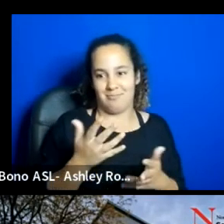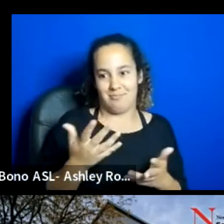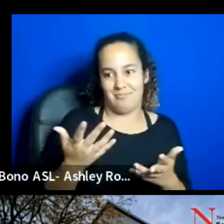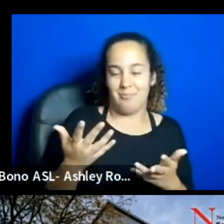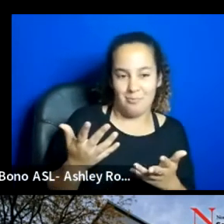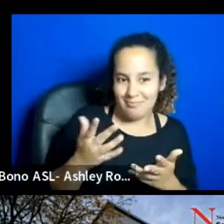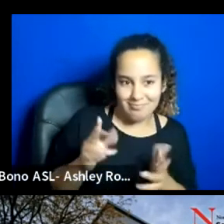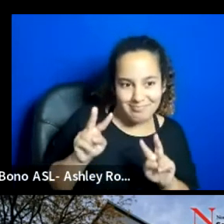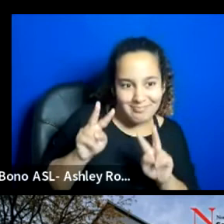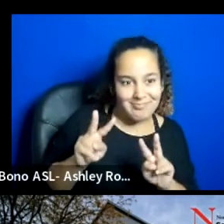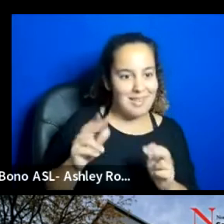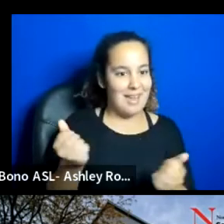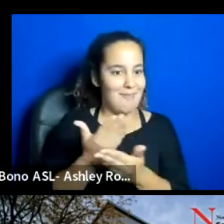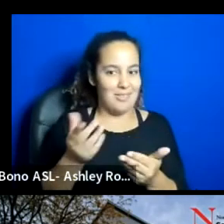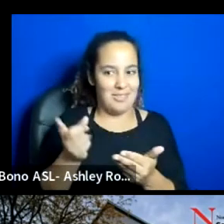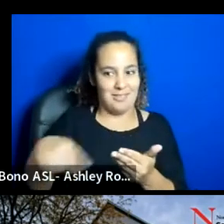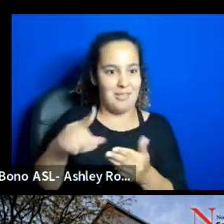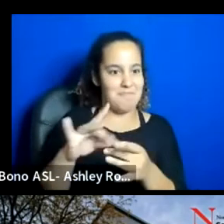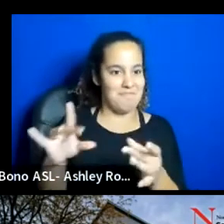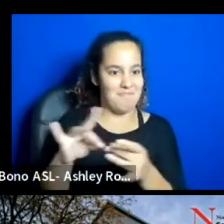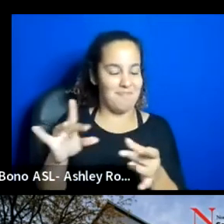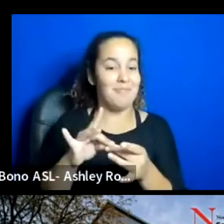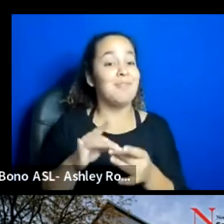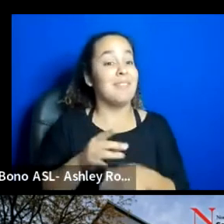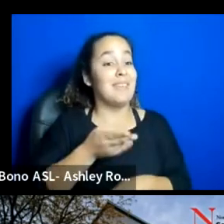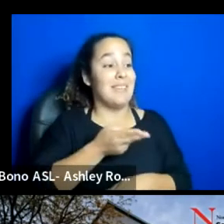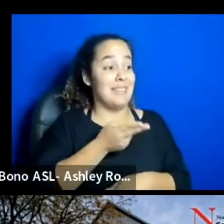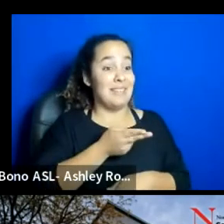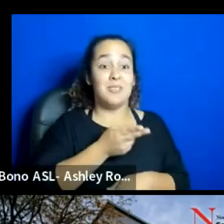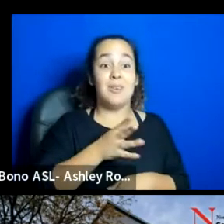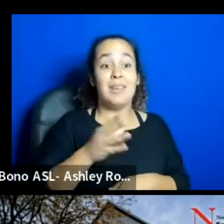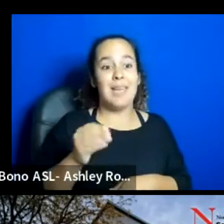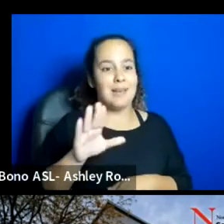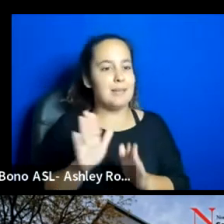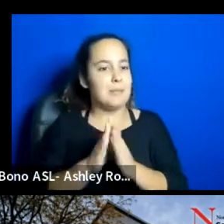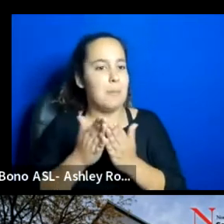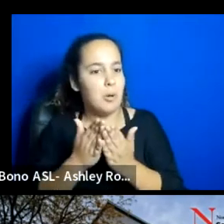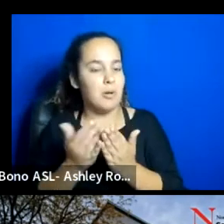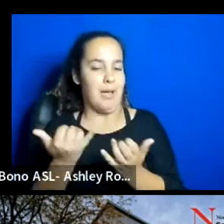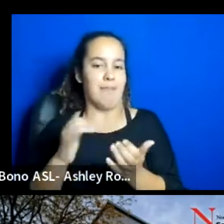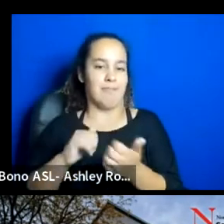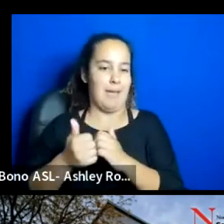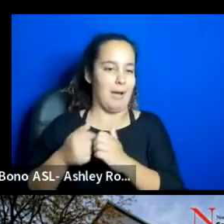about his approach to theatre history and what his book has found.